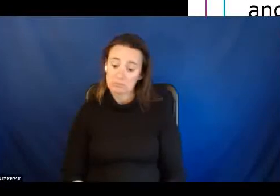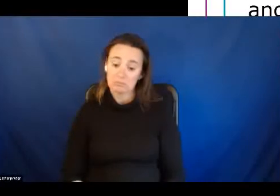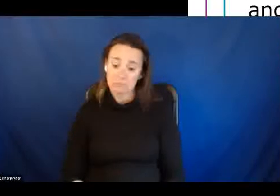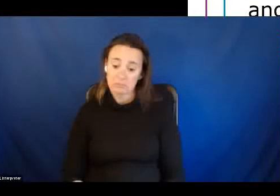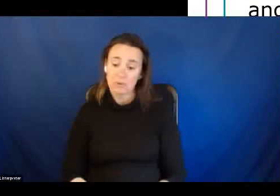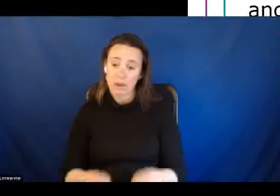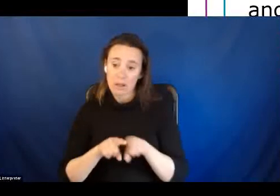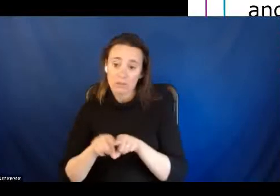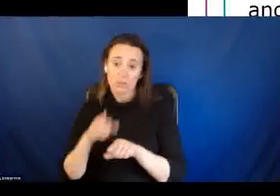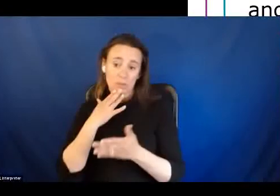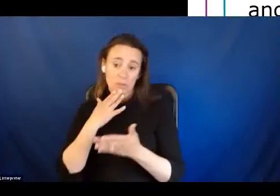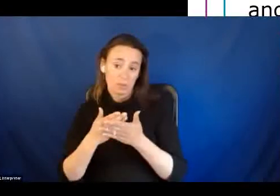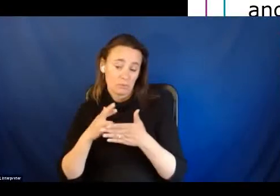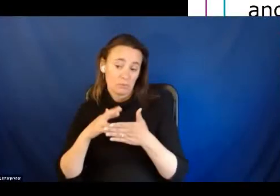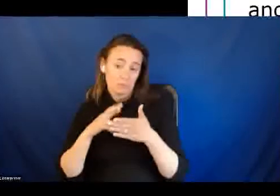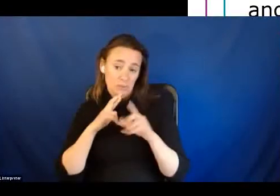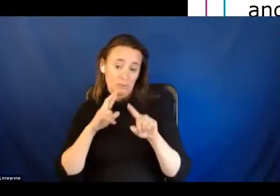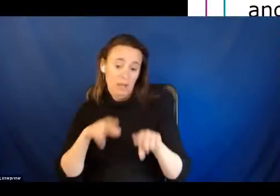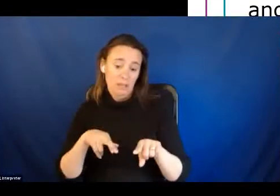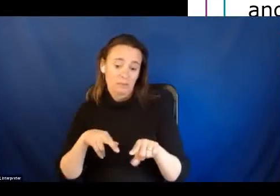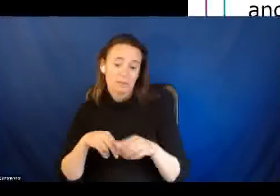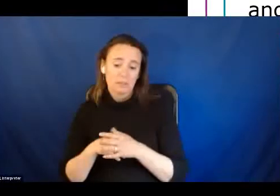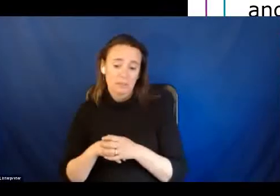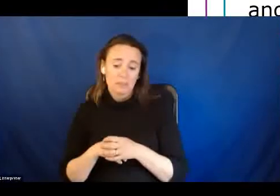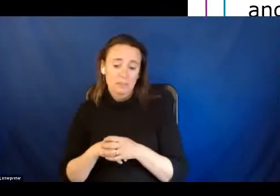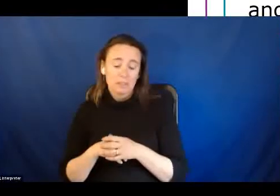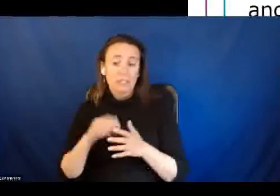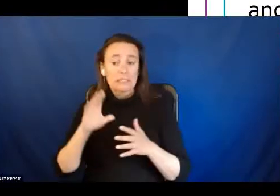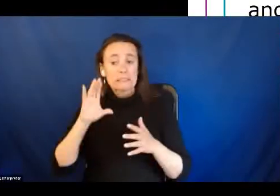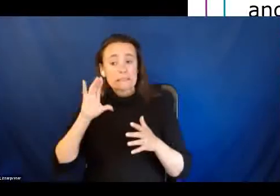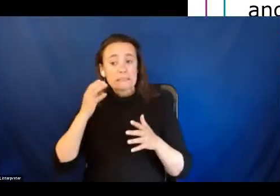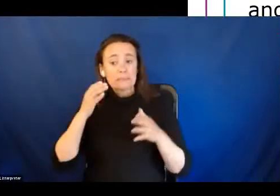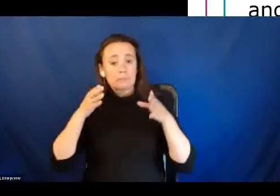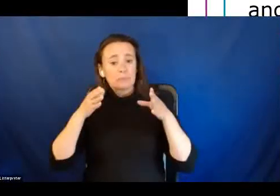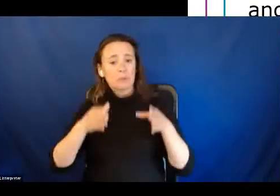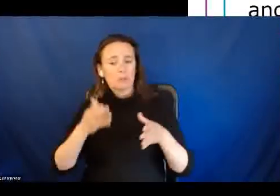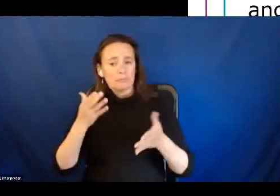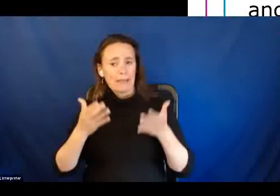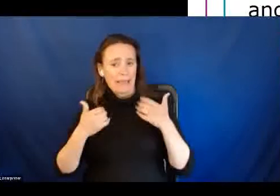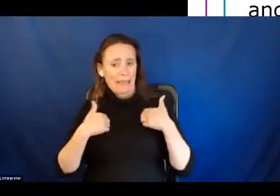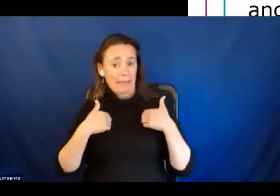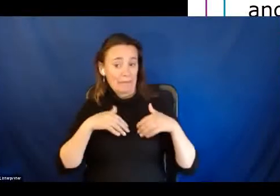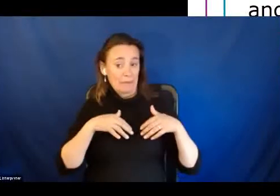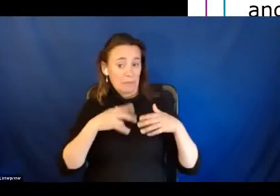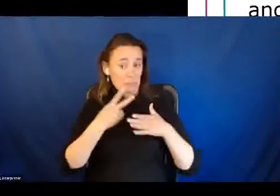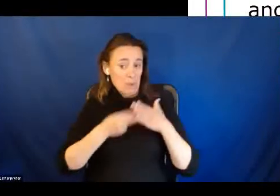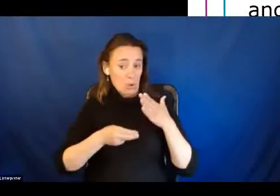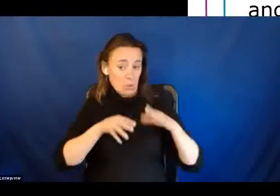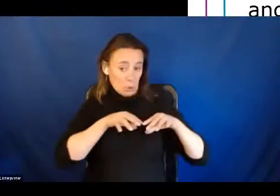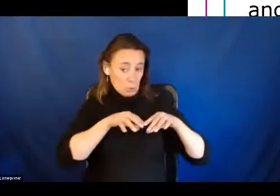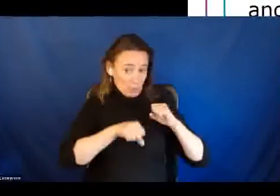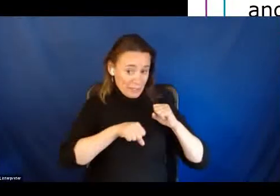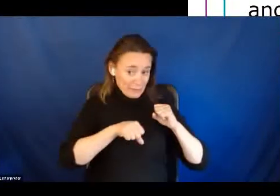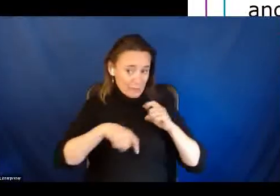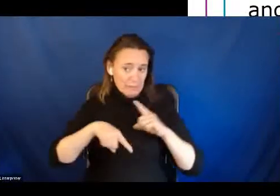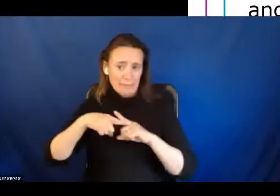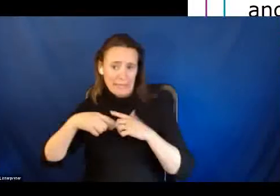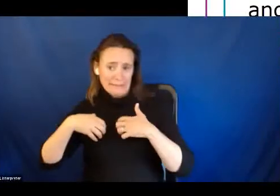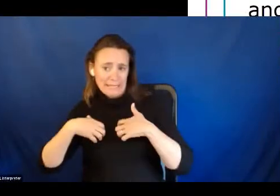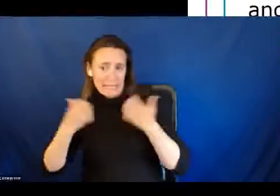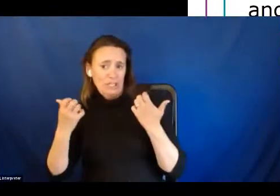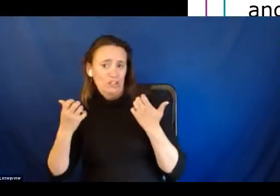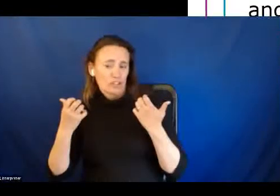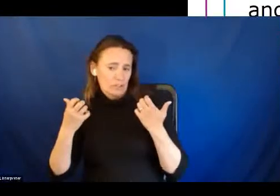good response. It sounds like to me this person might be dealing with both grief and anger, right? And that's very real for a